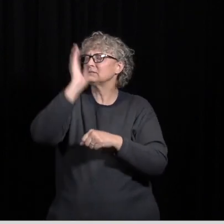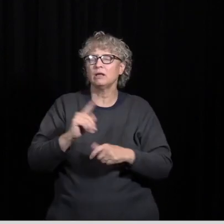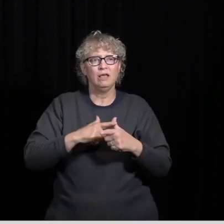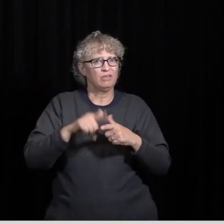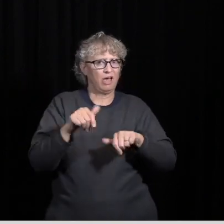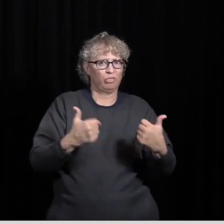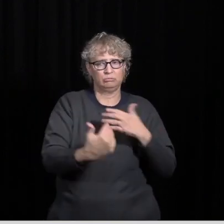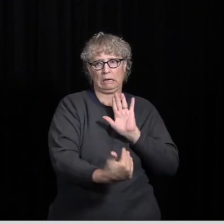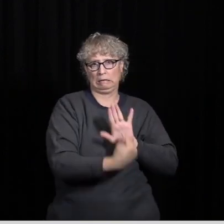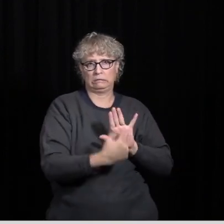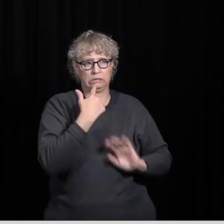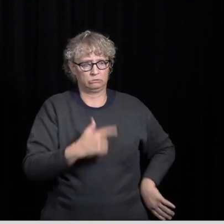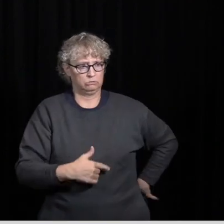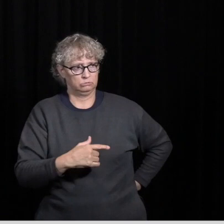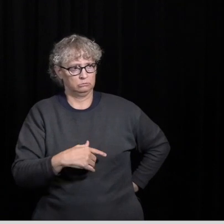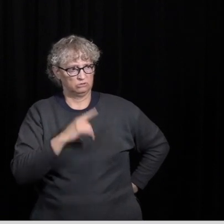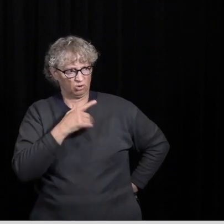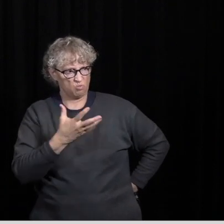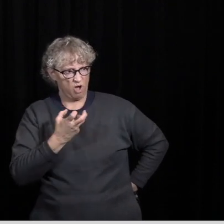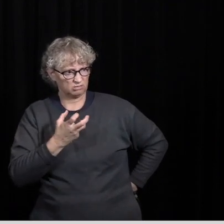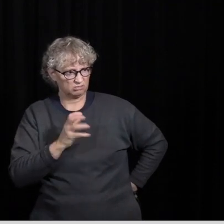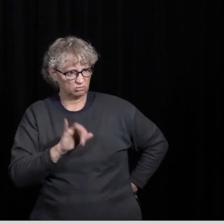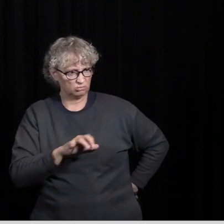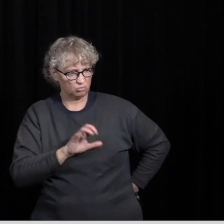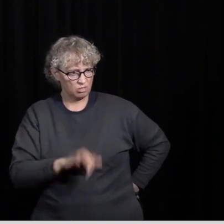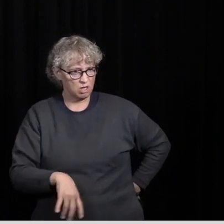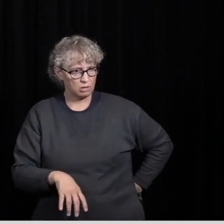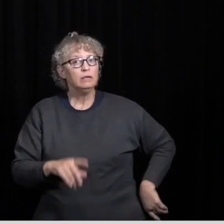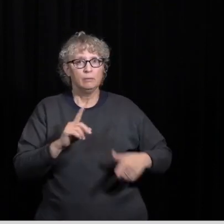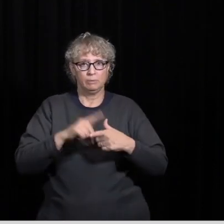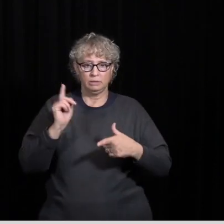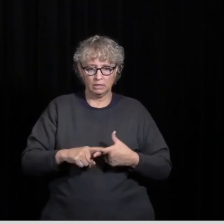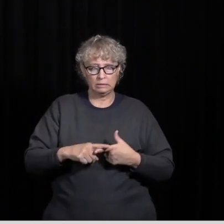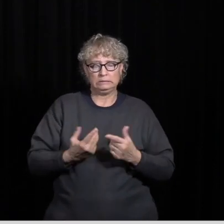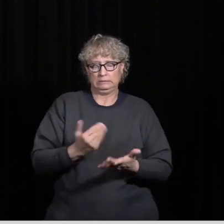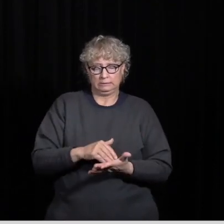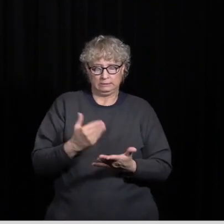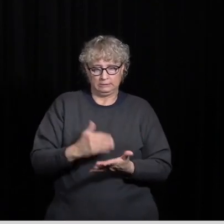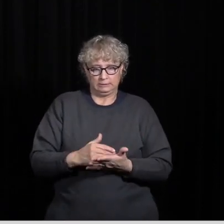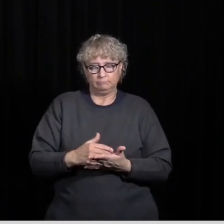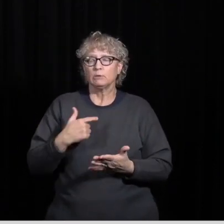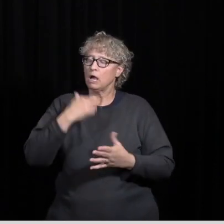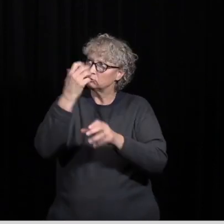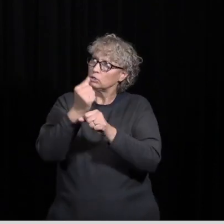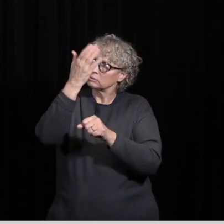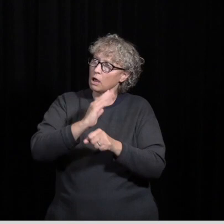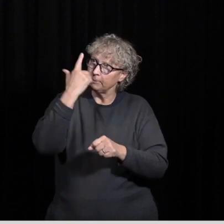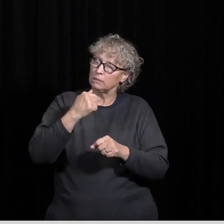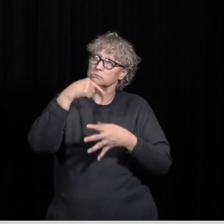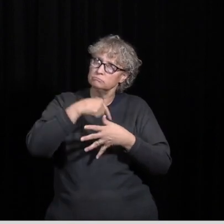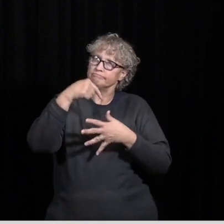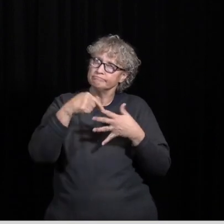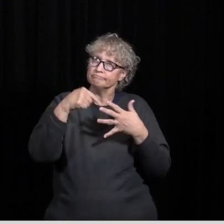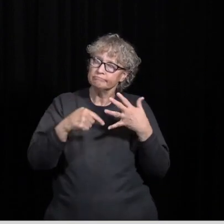the antagonist comes in and says, oh, are you sure you want to do that? And then he's reminding himself over and over, well, this is why I trust God, and this